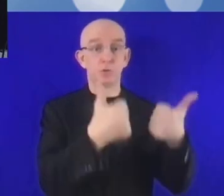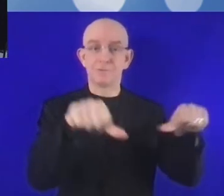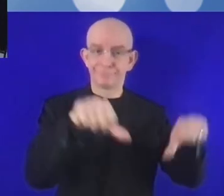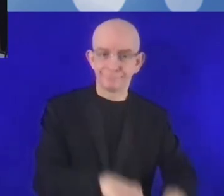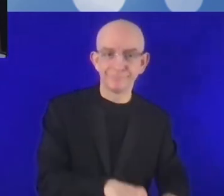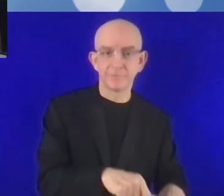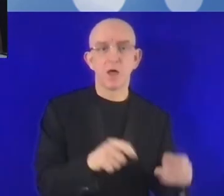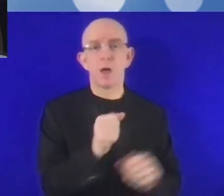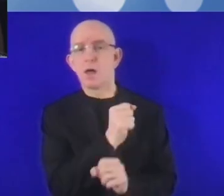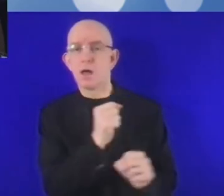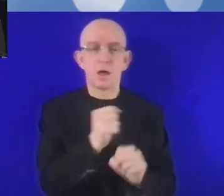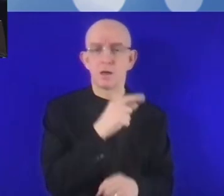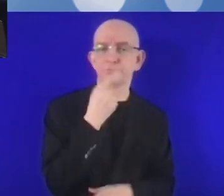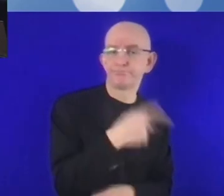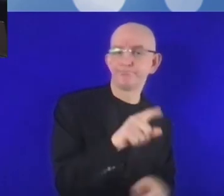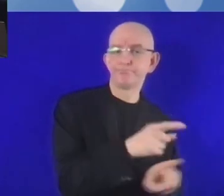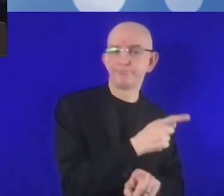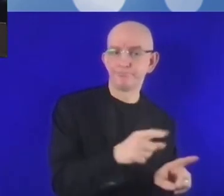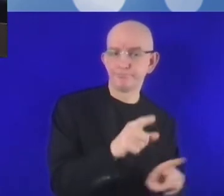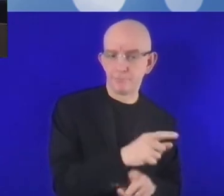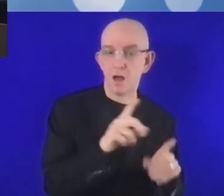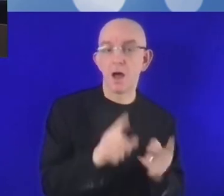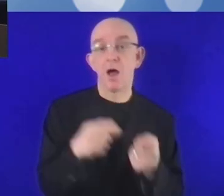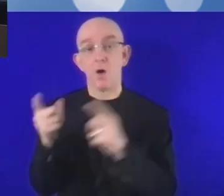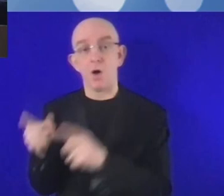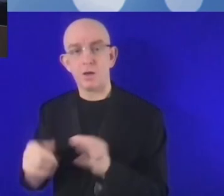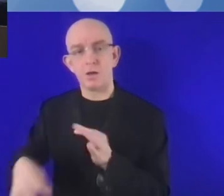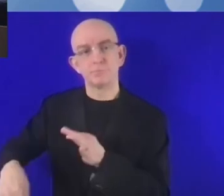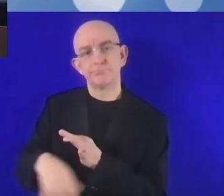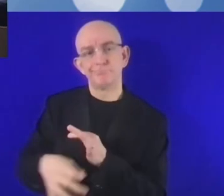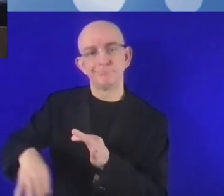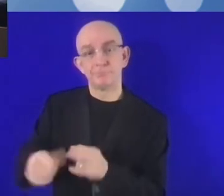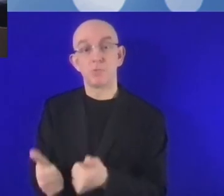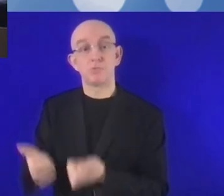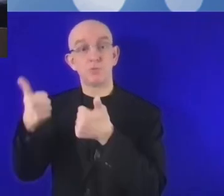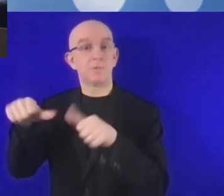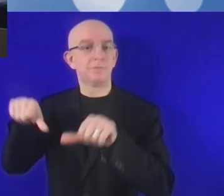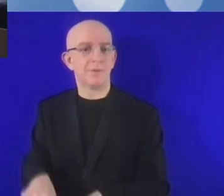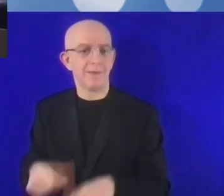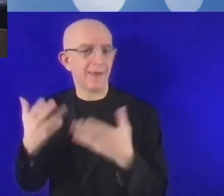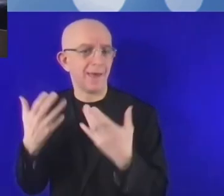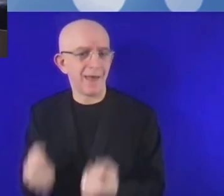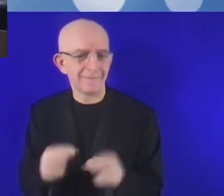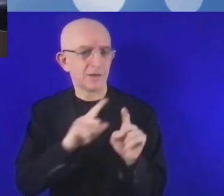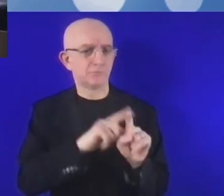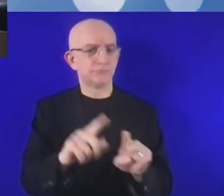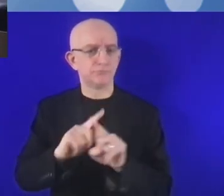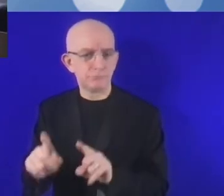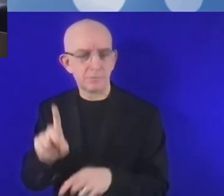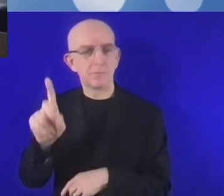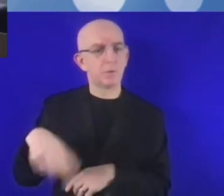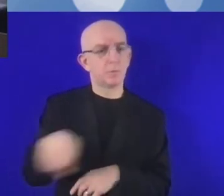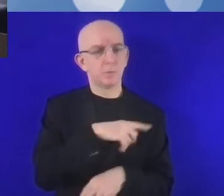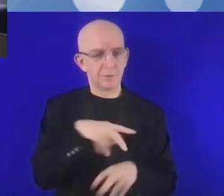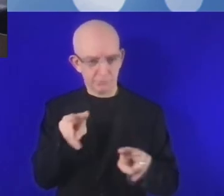and subconscious music understanding and sensitivity of billions of people today. And this is something we urgently